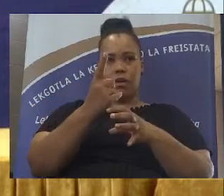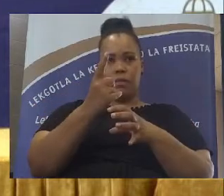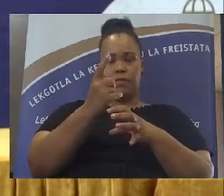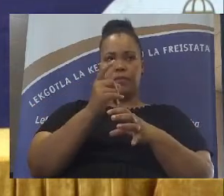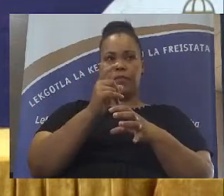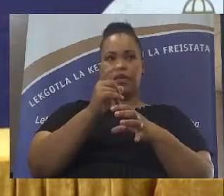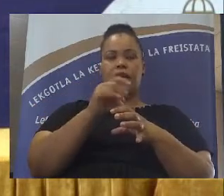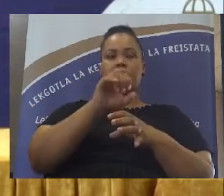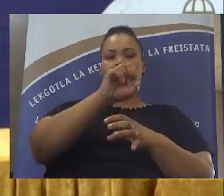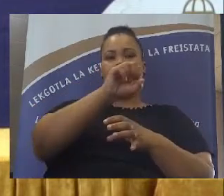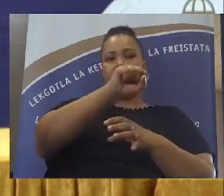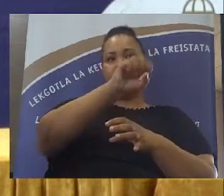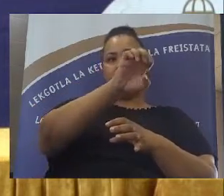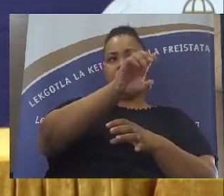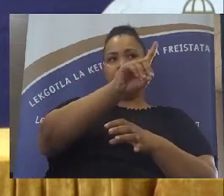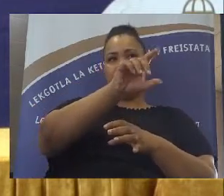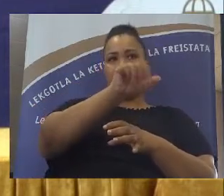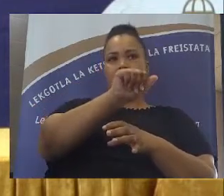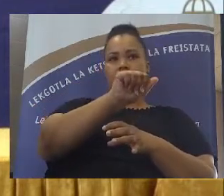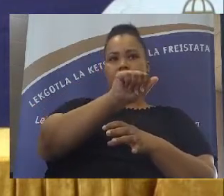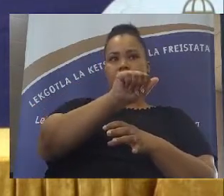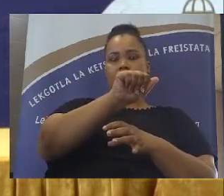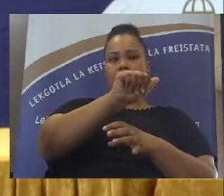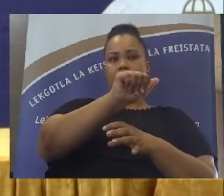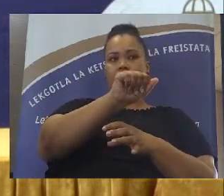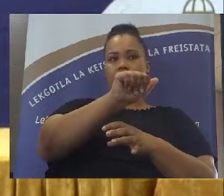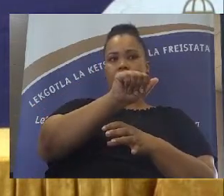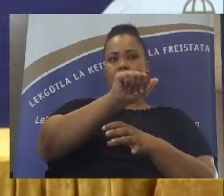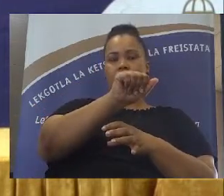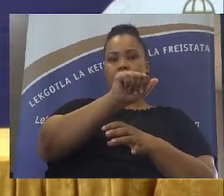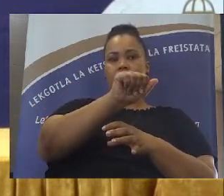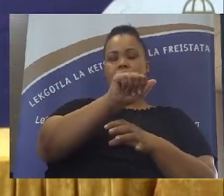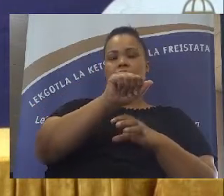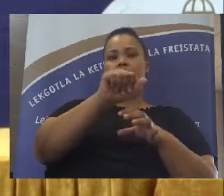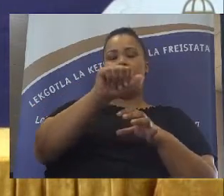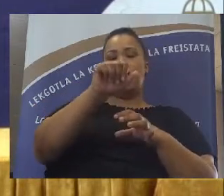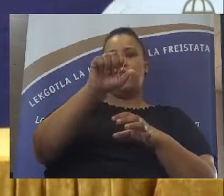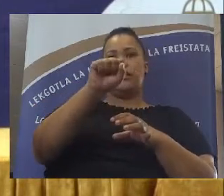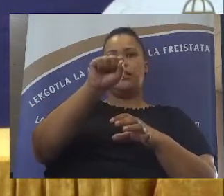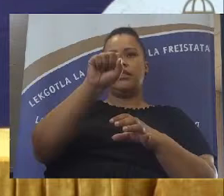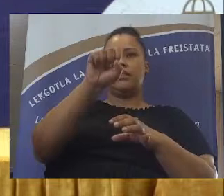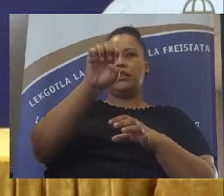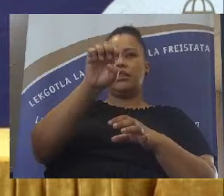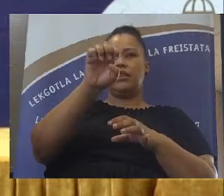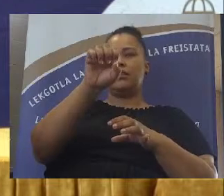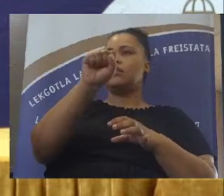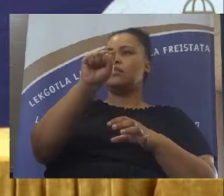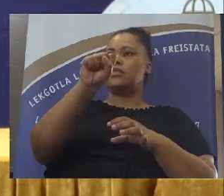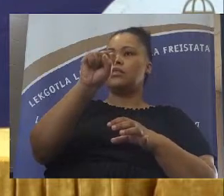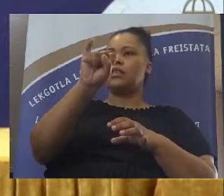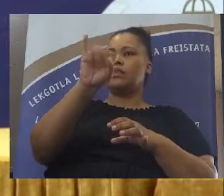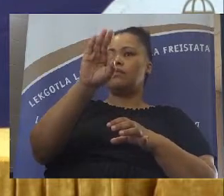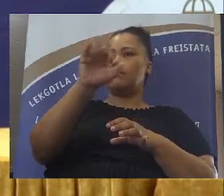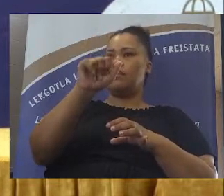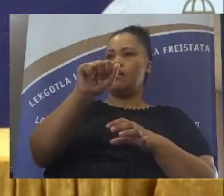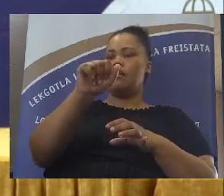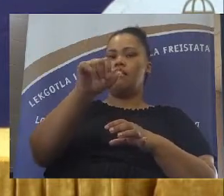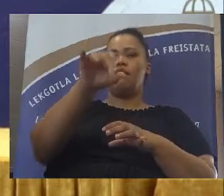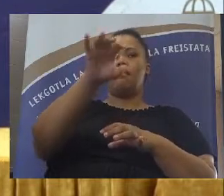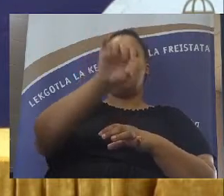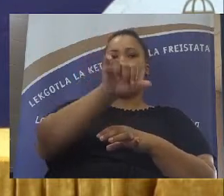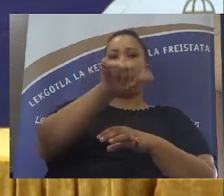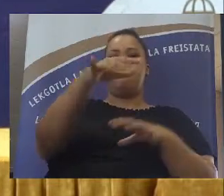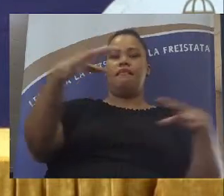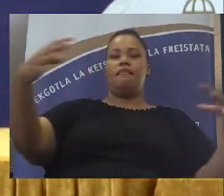to take CEDA, we're going to take CIFA and the Cooperative Development Agency, and we're going